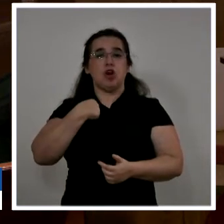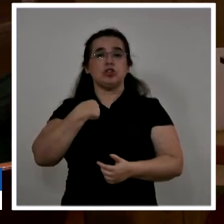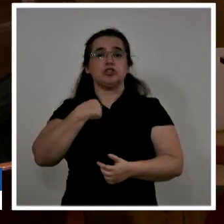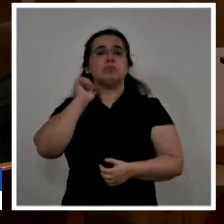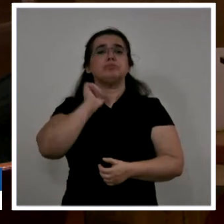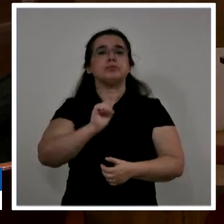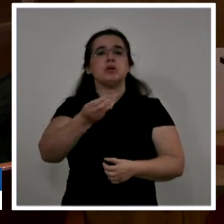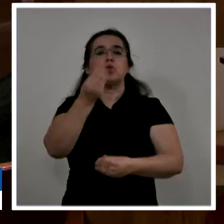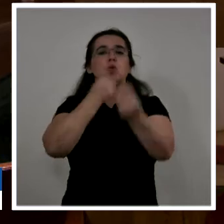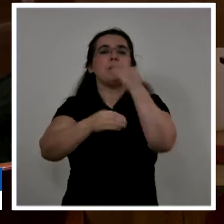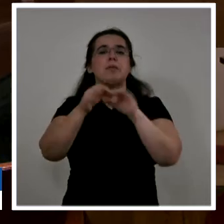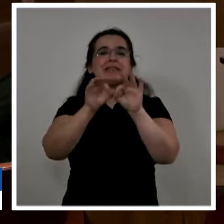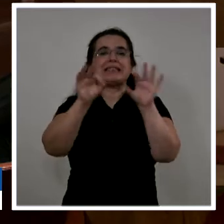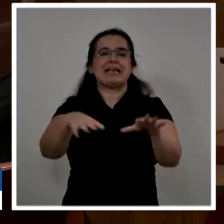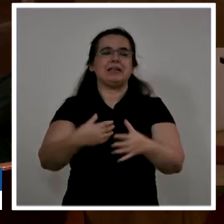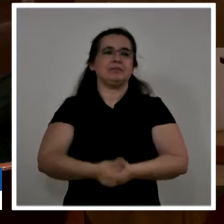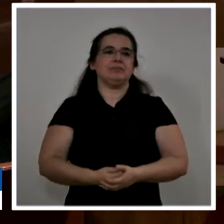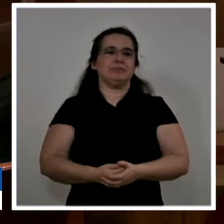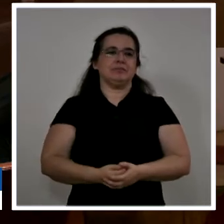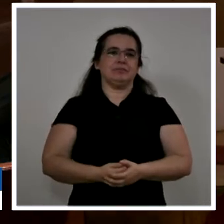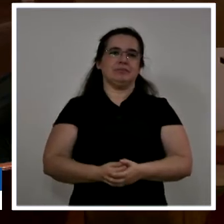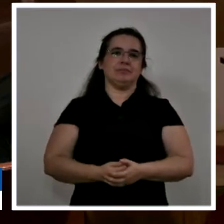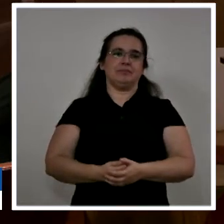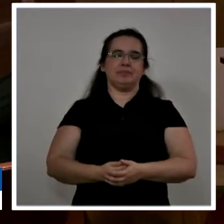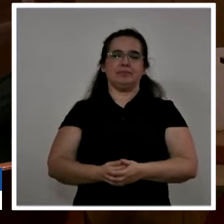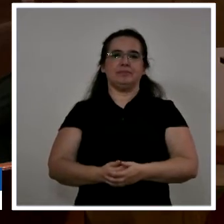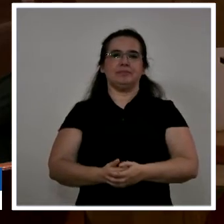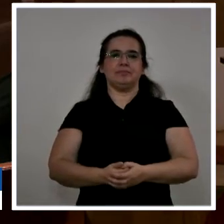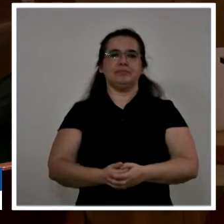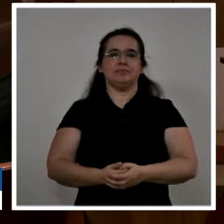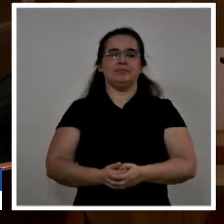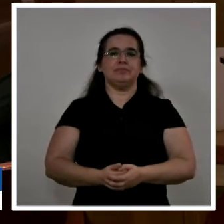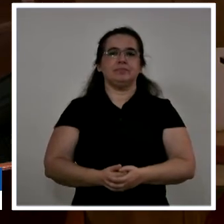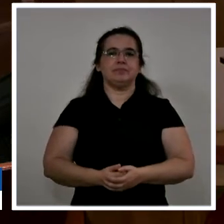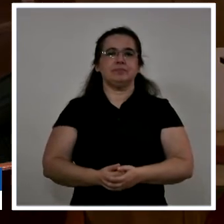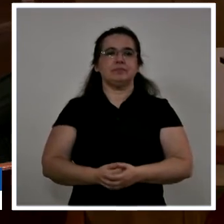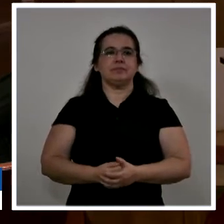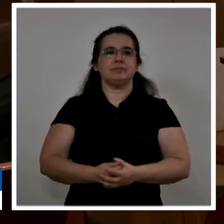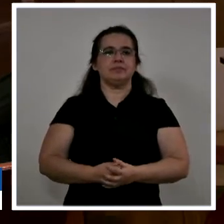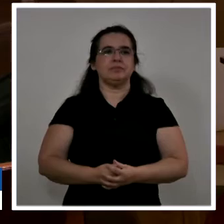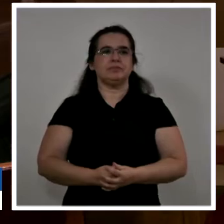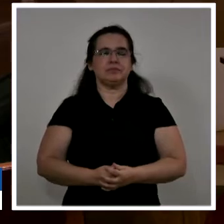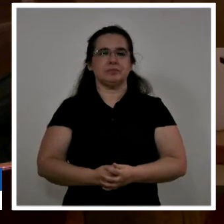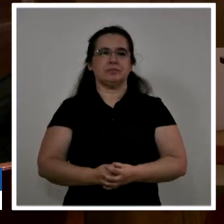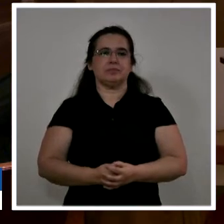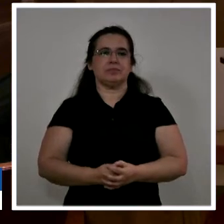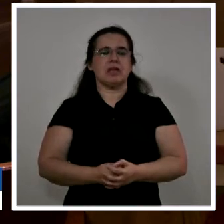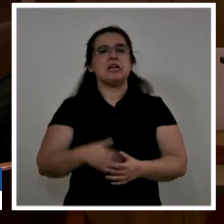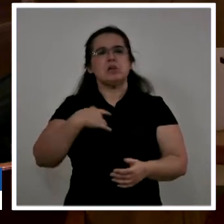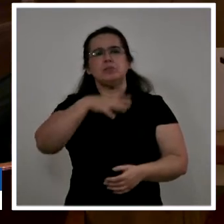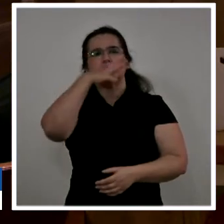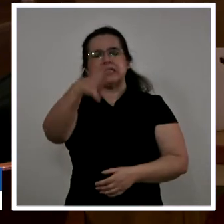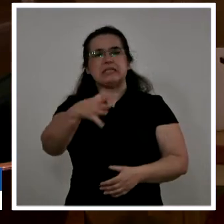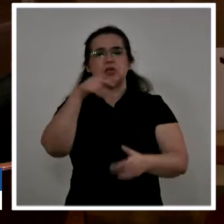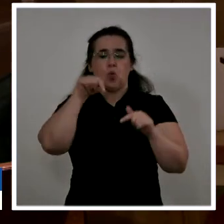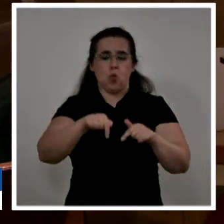comemos. Do they have that? Yeah, okay. We also say that. Not only are you what you ate, you are what your grandparents ate. E eu posso dizer hoje